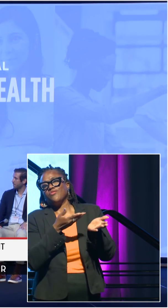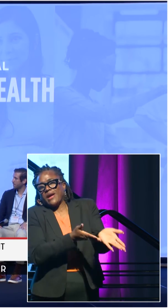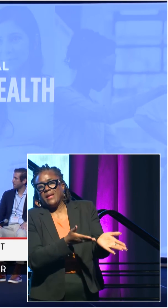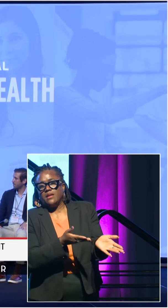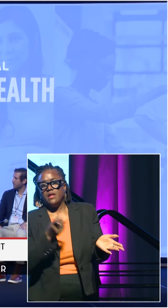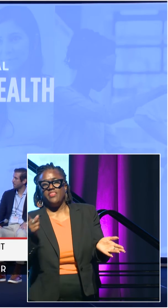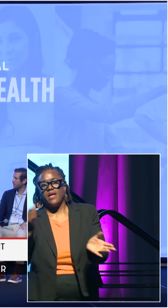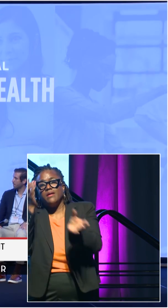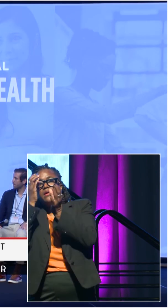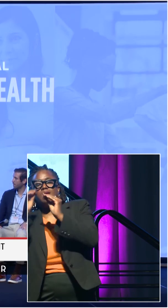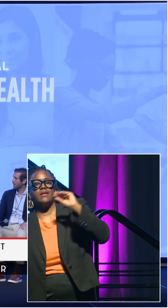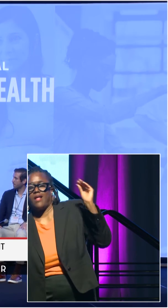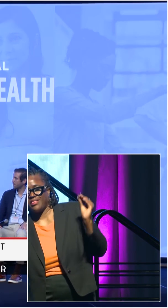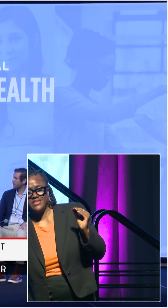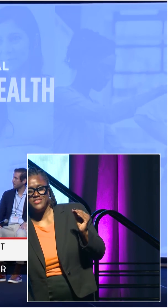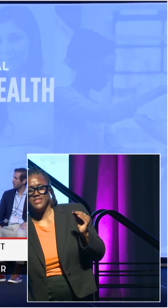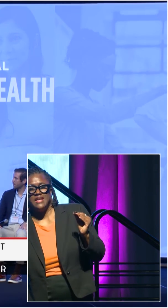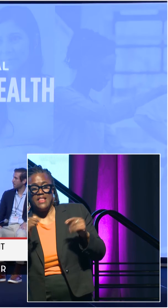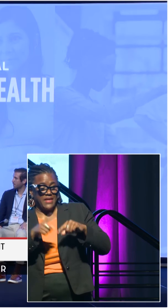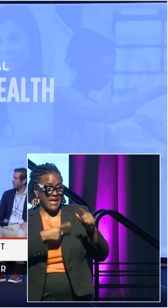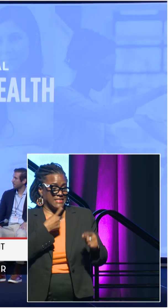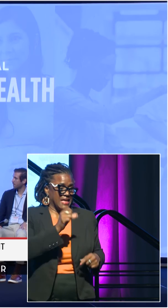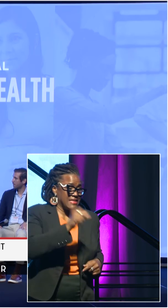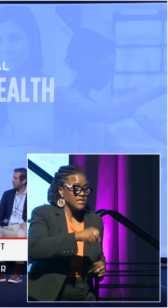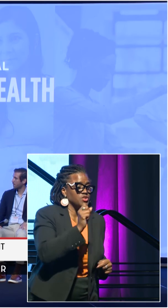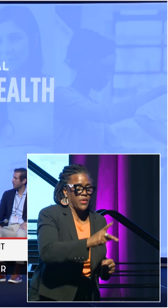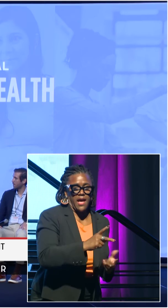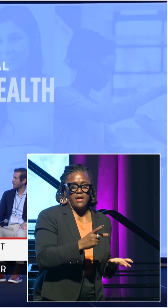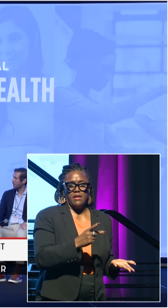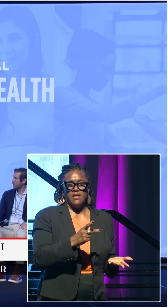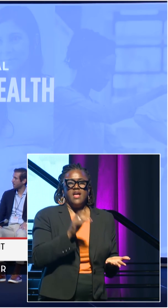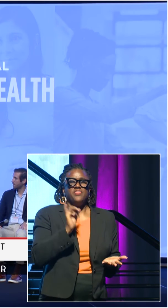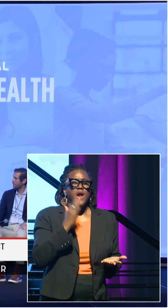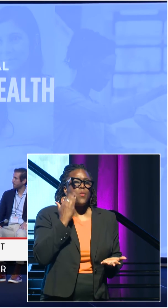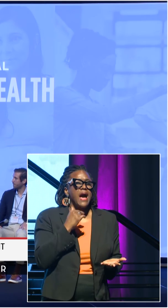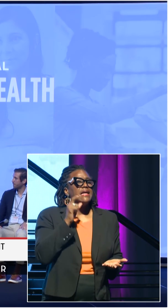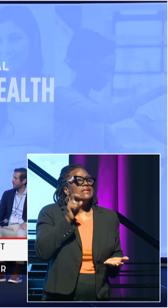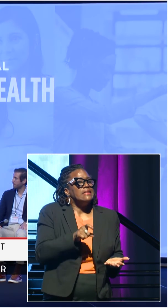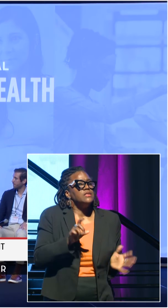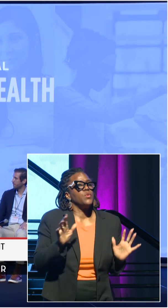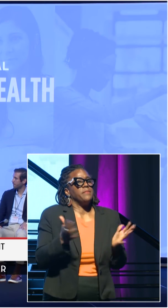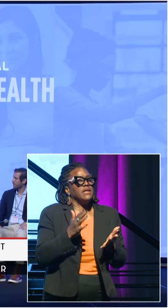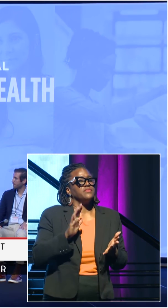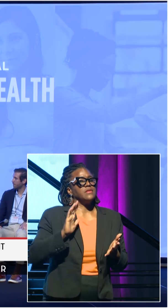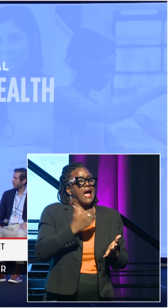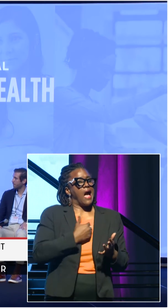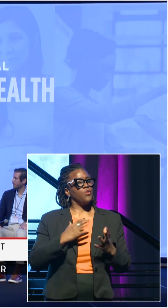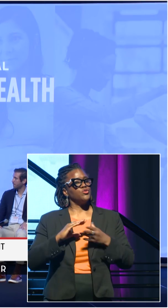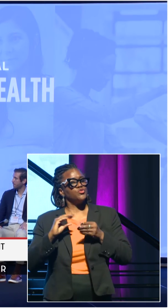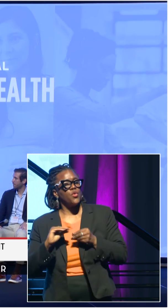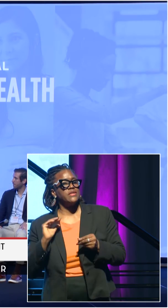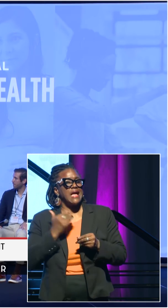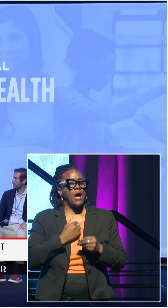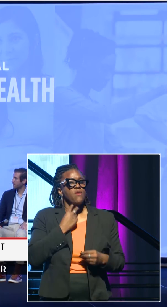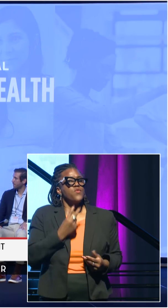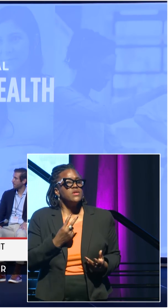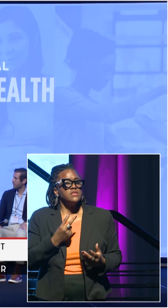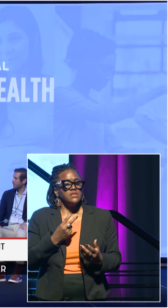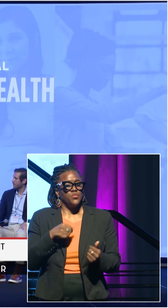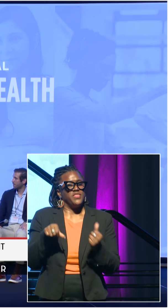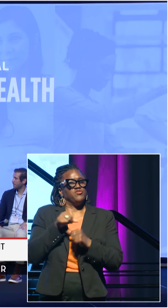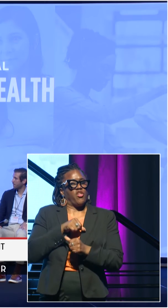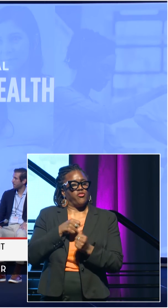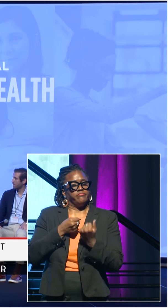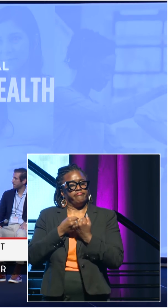have the knowledge to actually tell you, yes, it's okay. So that's why we need to uplift our own stories and our own voices, especially with each